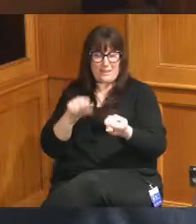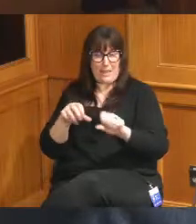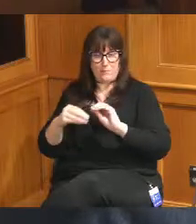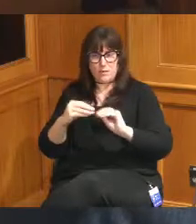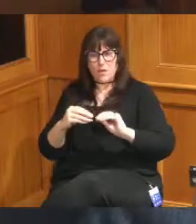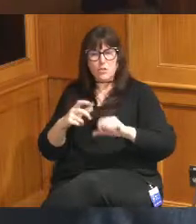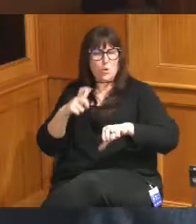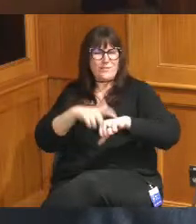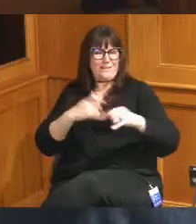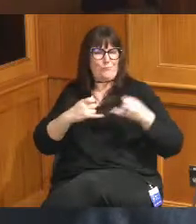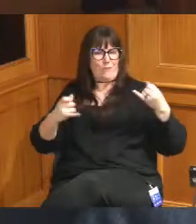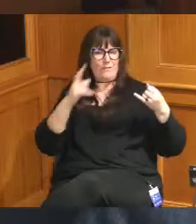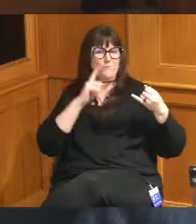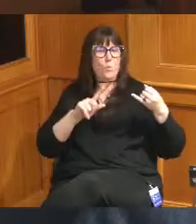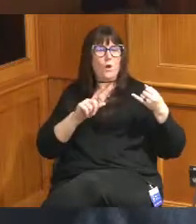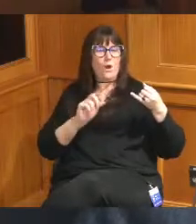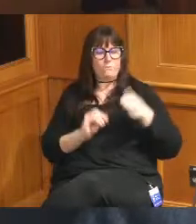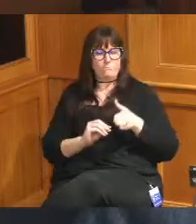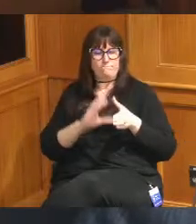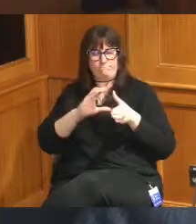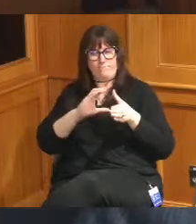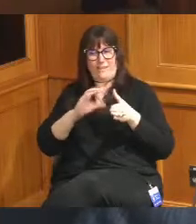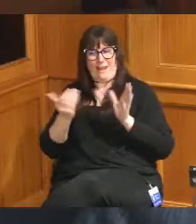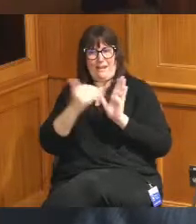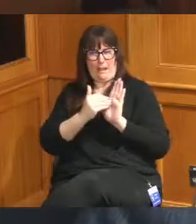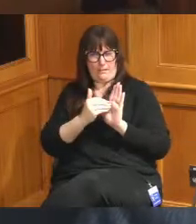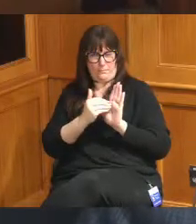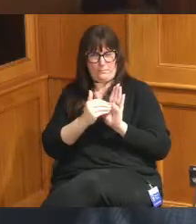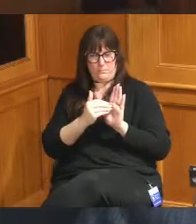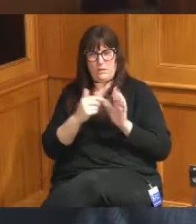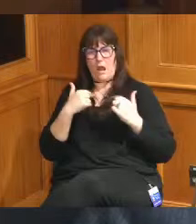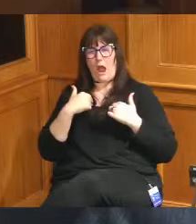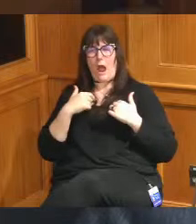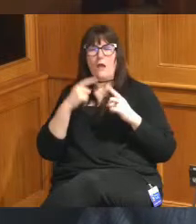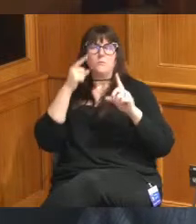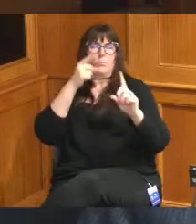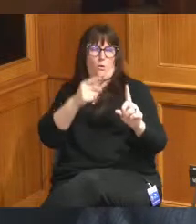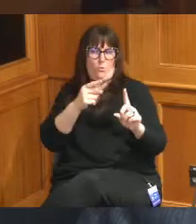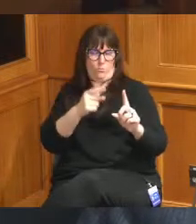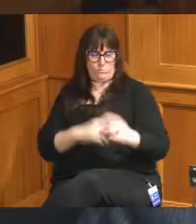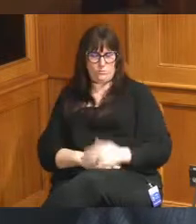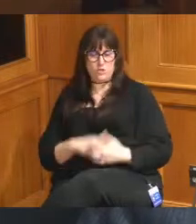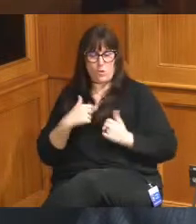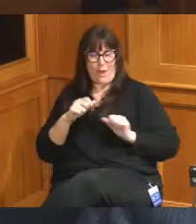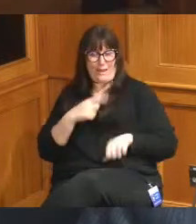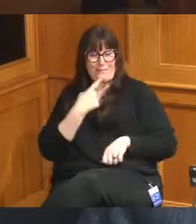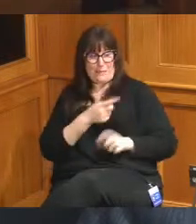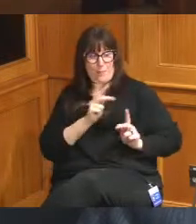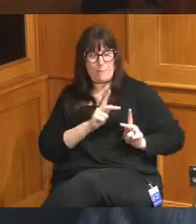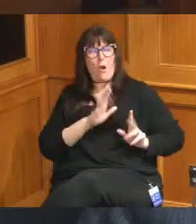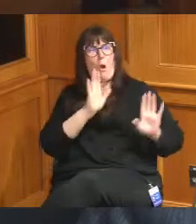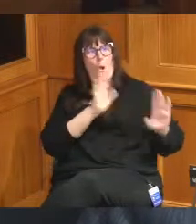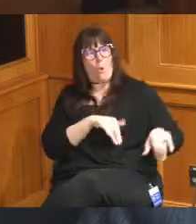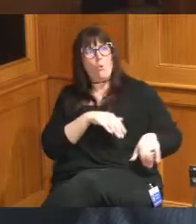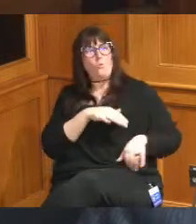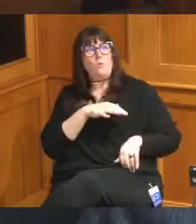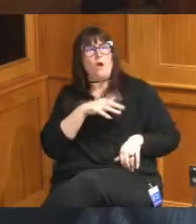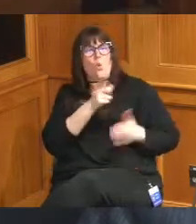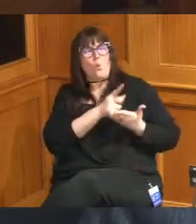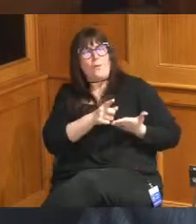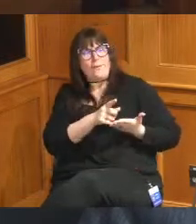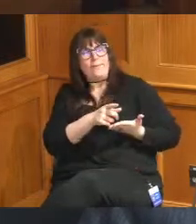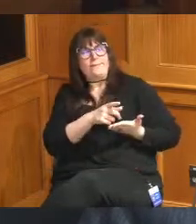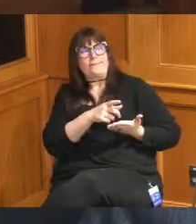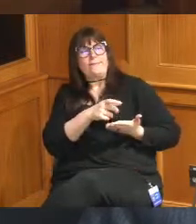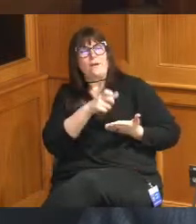the timeline for filling the potholes is what I'm trying to figure out. So I can tell people, hey, they'll be out there in a week. They'll be